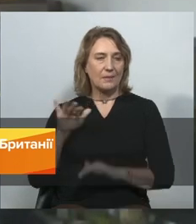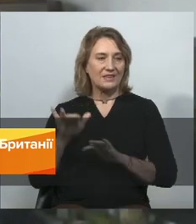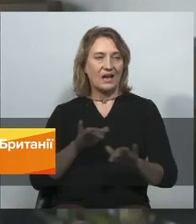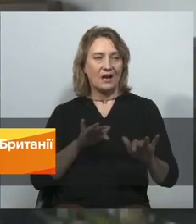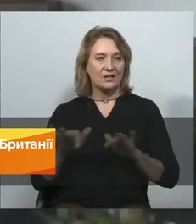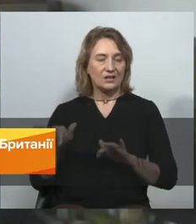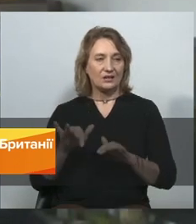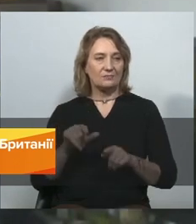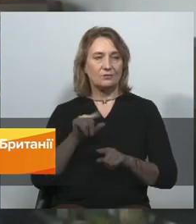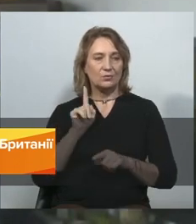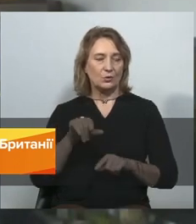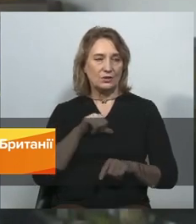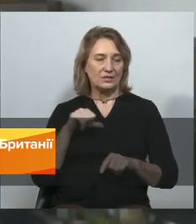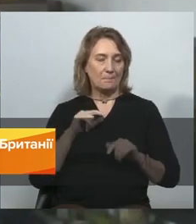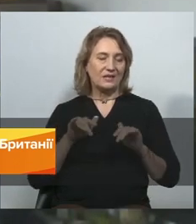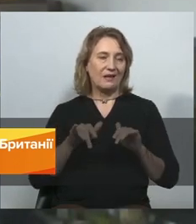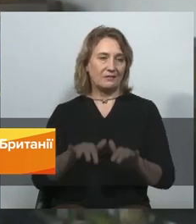by, in, you know,